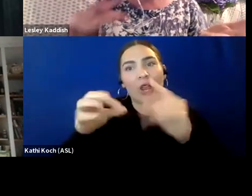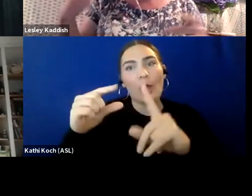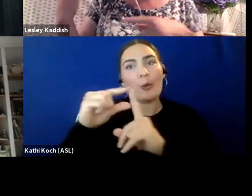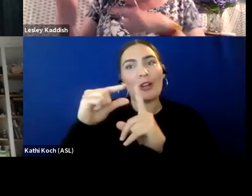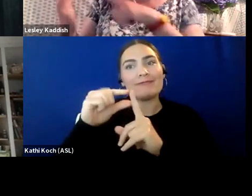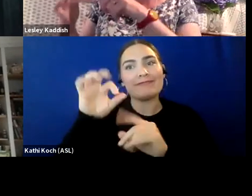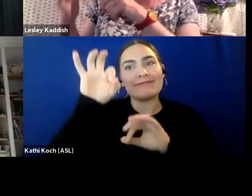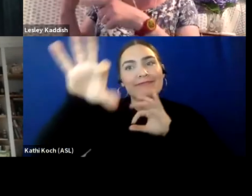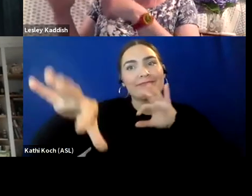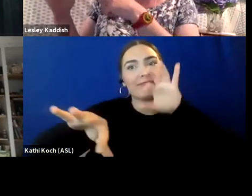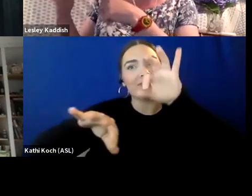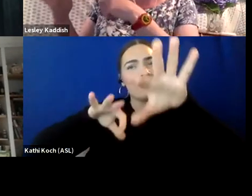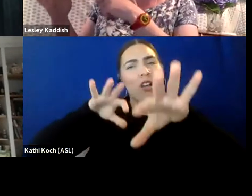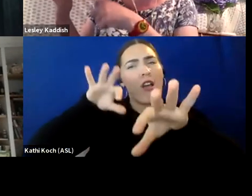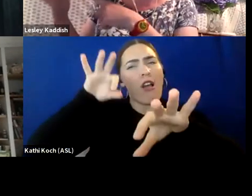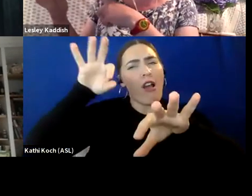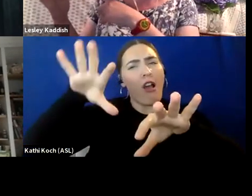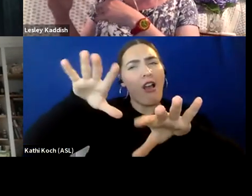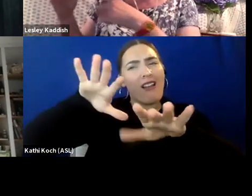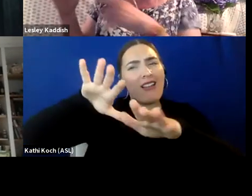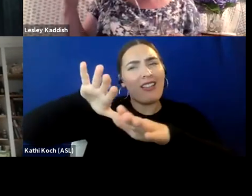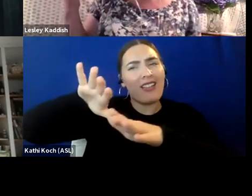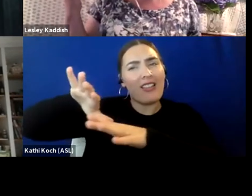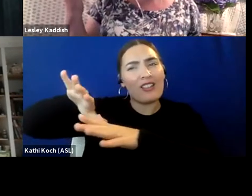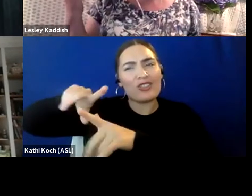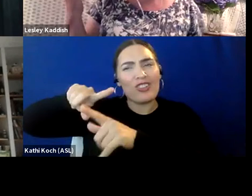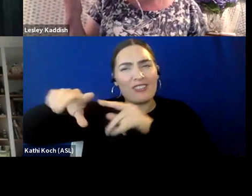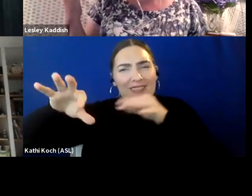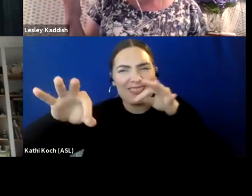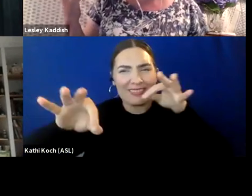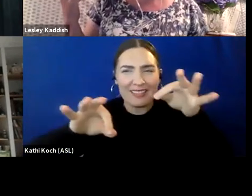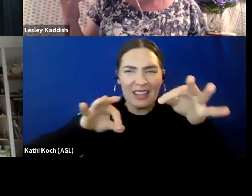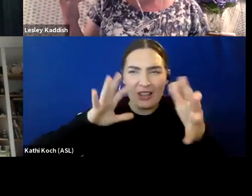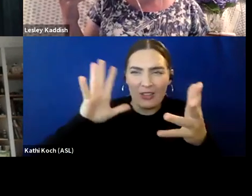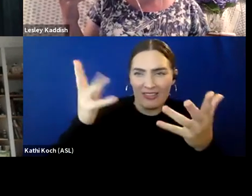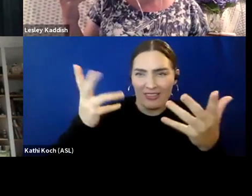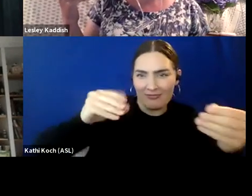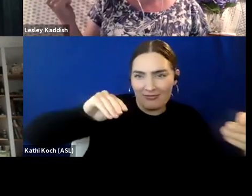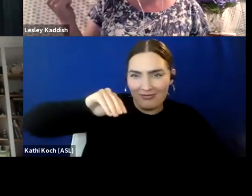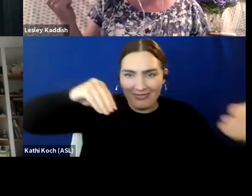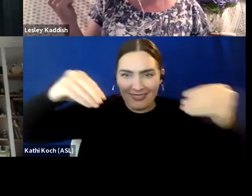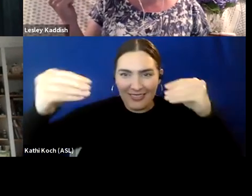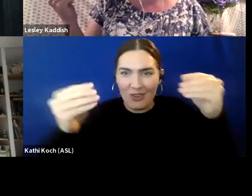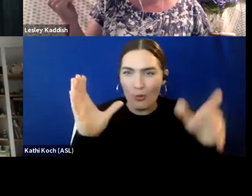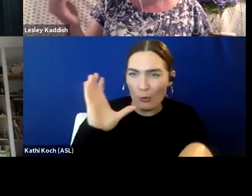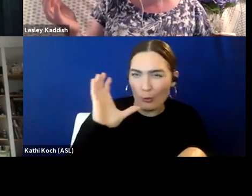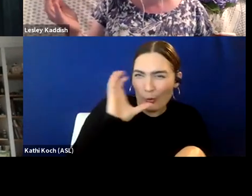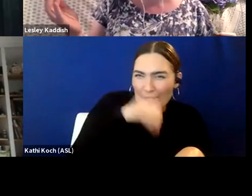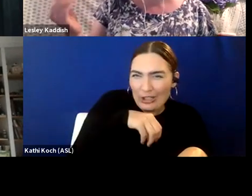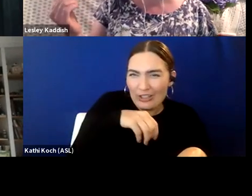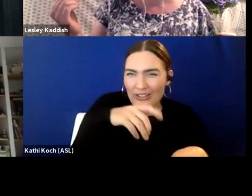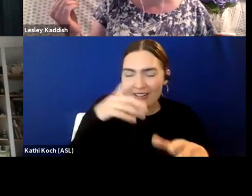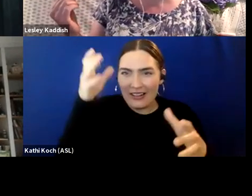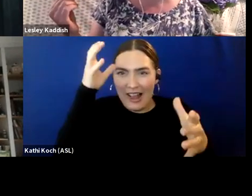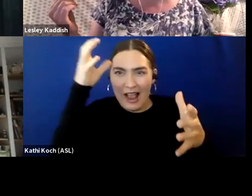you know, can we give it sort of new weird, the weird language, the weird words? Can we turn to someone who's just heard the same